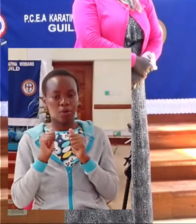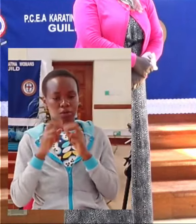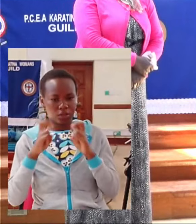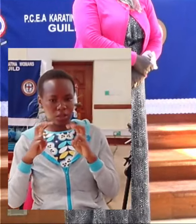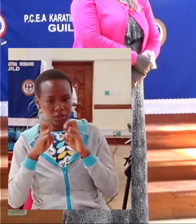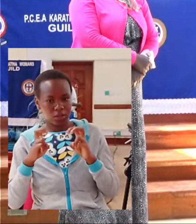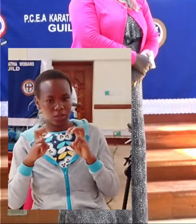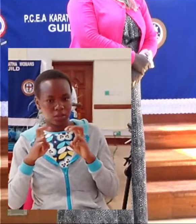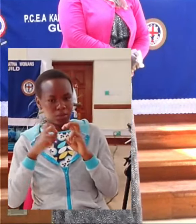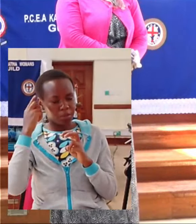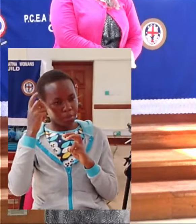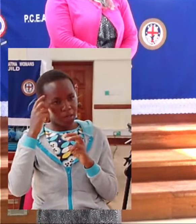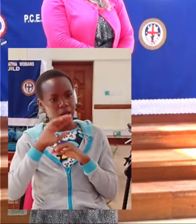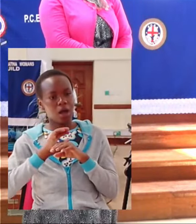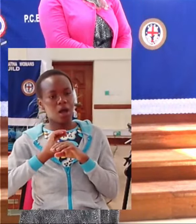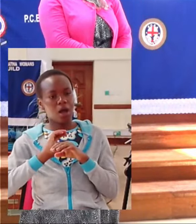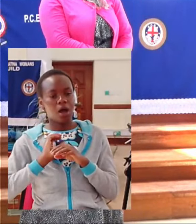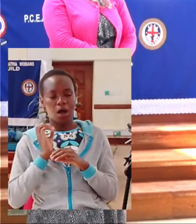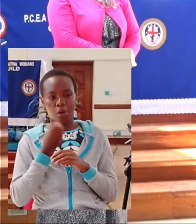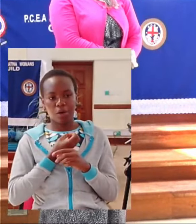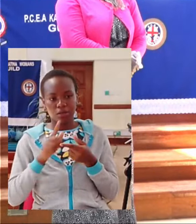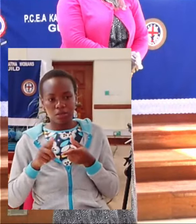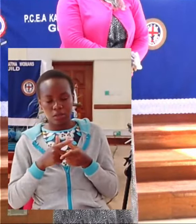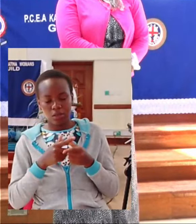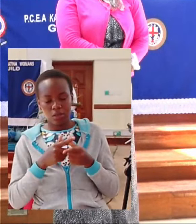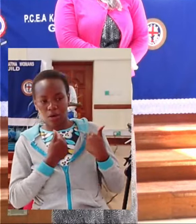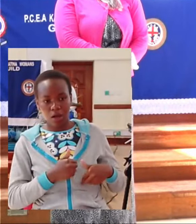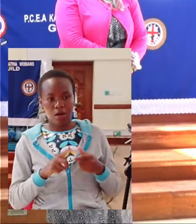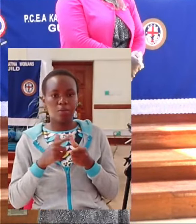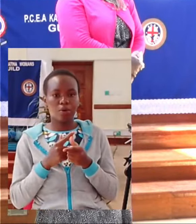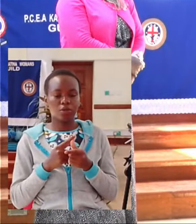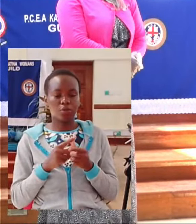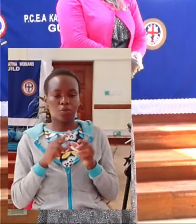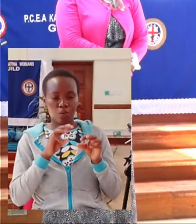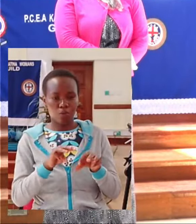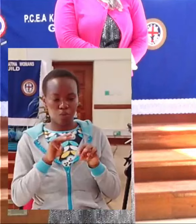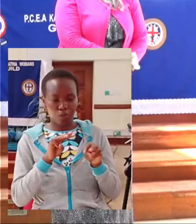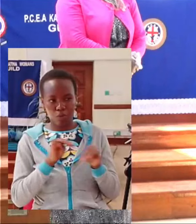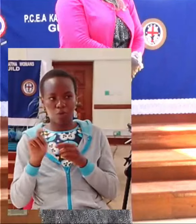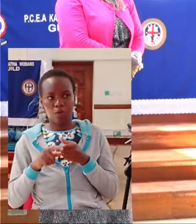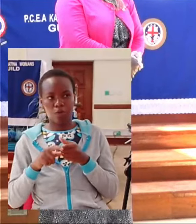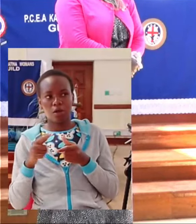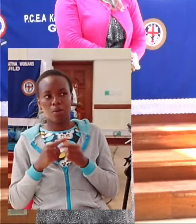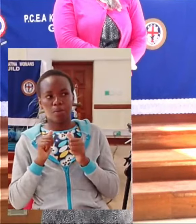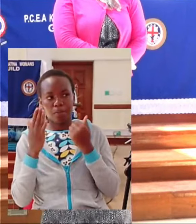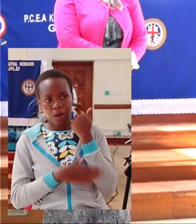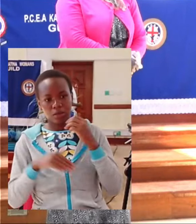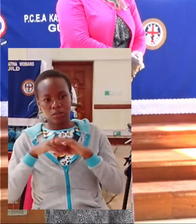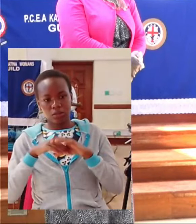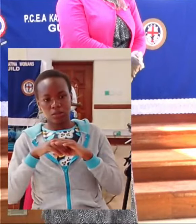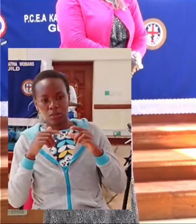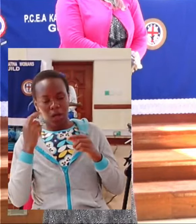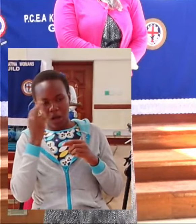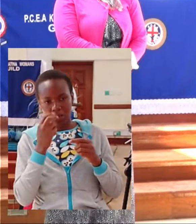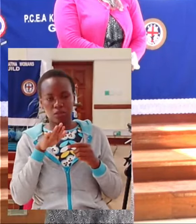wathuthuria meshiria maitu ona goroshitu mwathani utweke wa kuruturura maria mothe ona matagireire mbere ya maitho